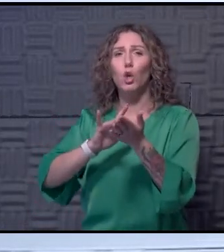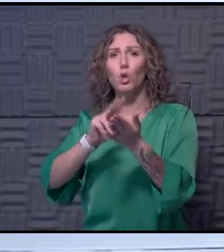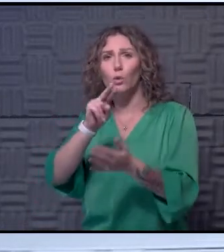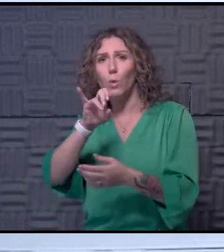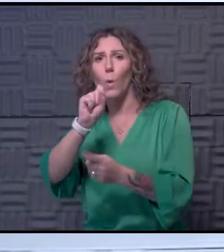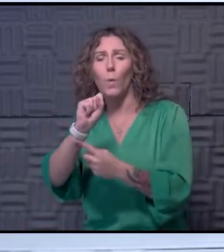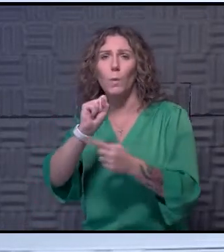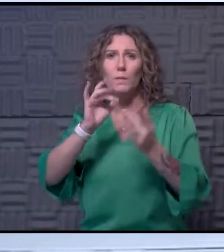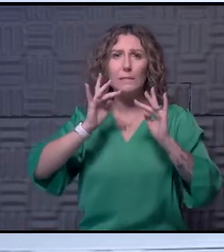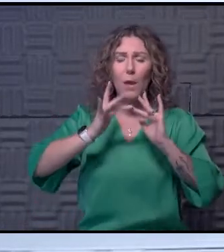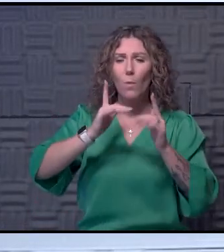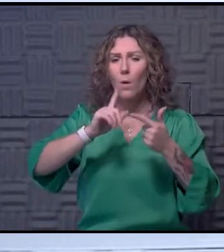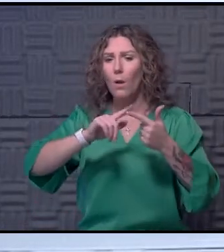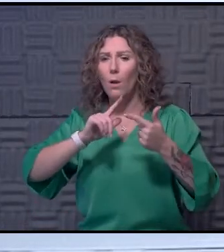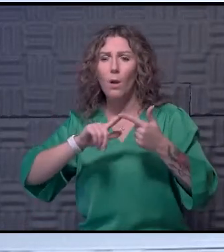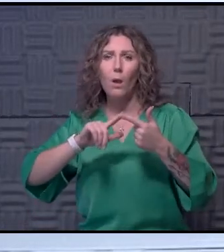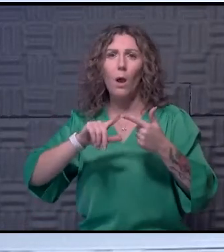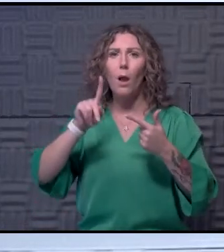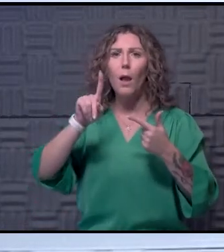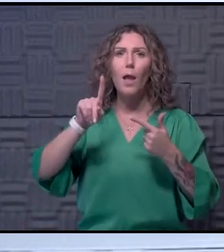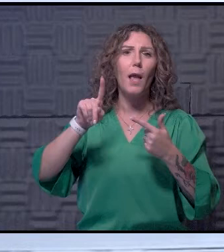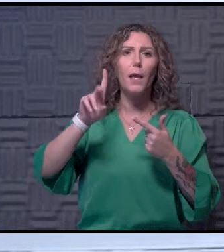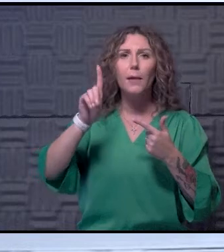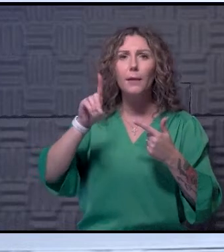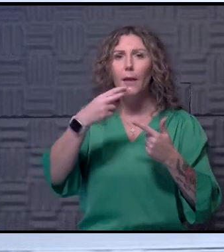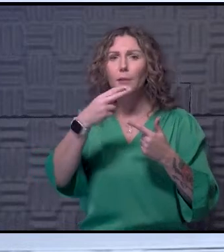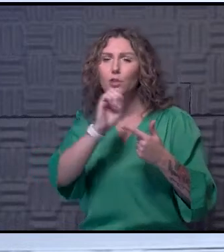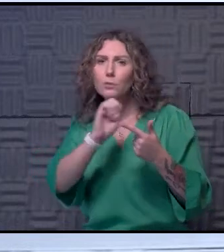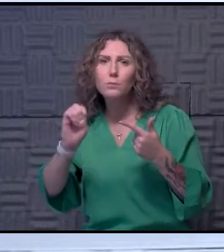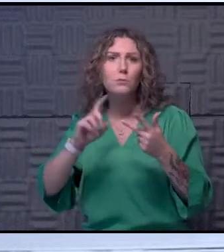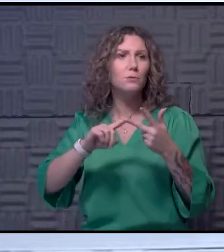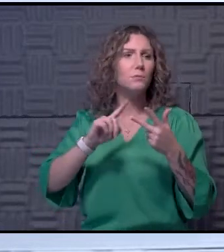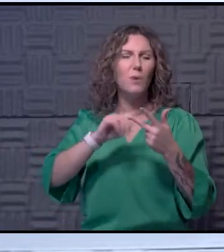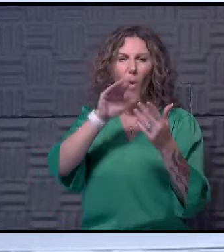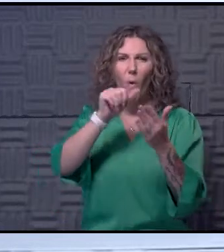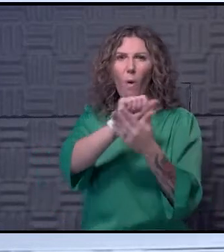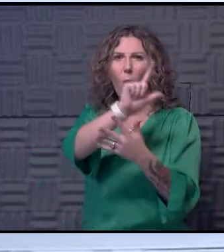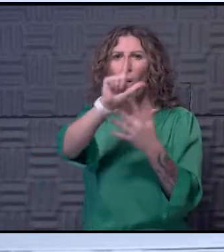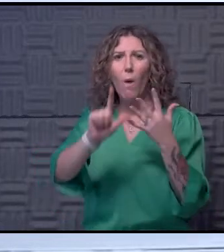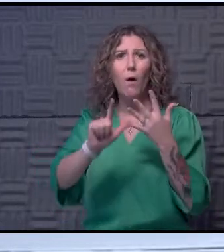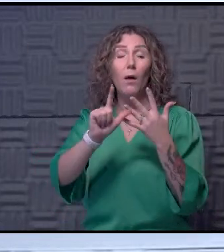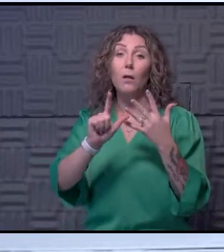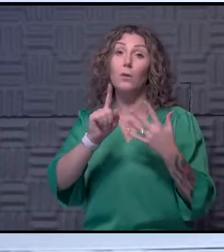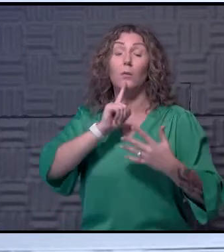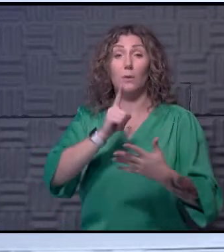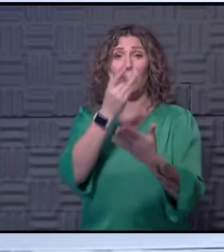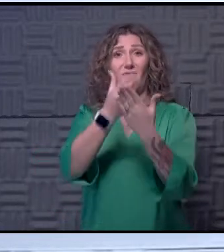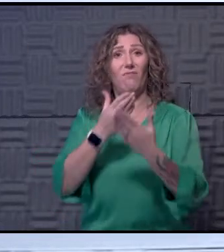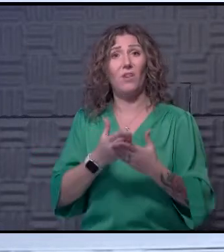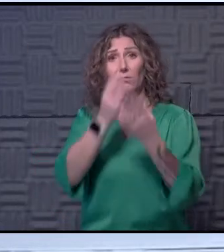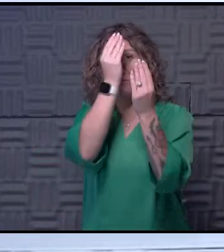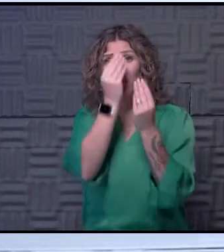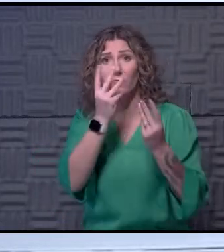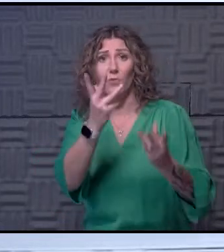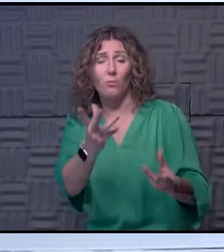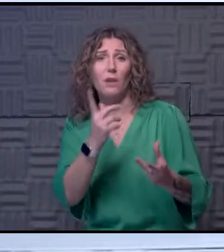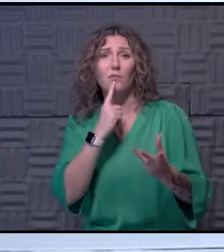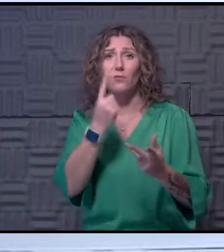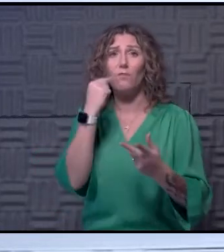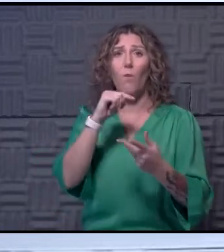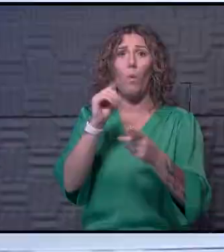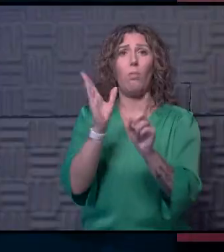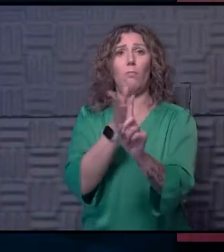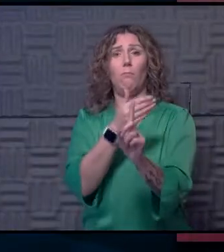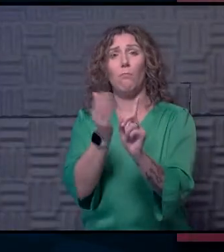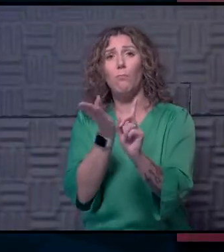CDC, KDHE, those places that provide the really useful information for creating those persuasive